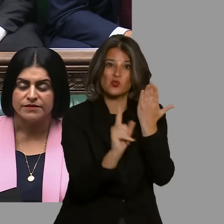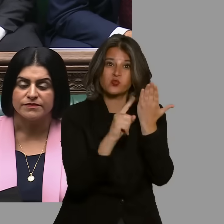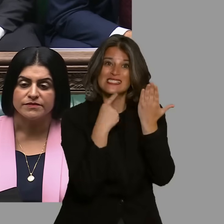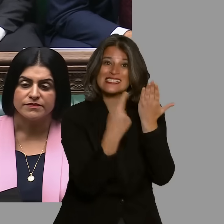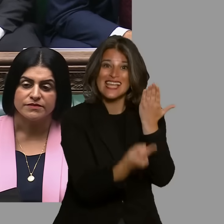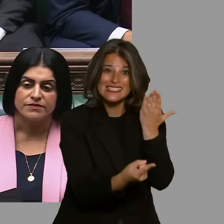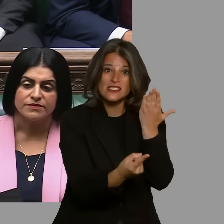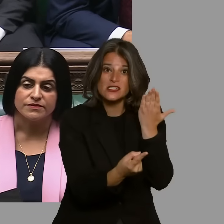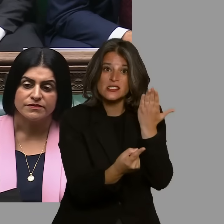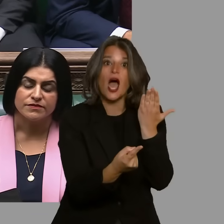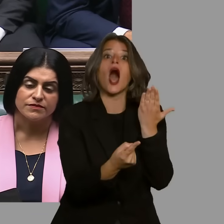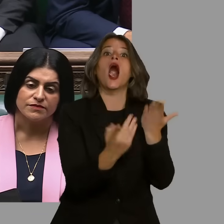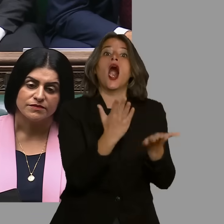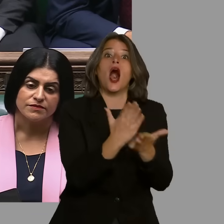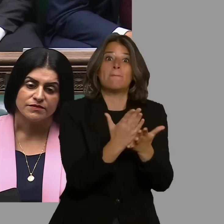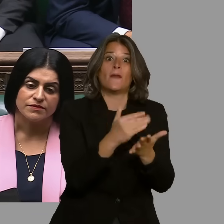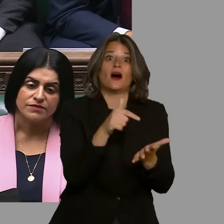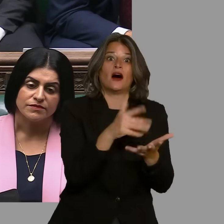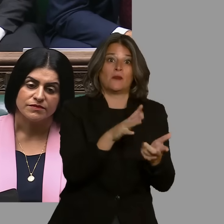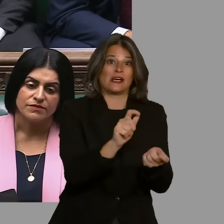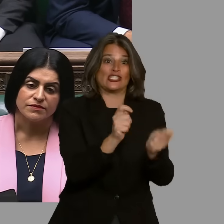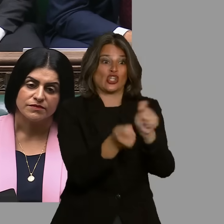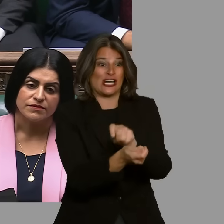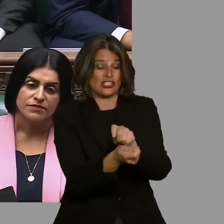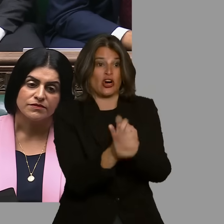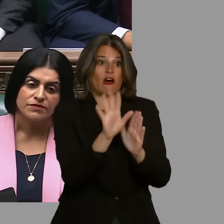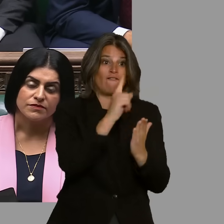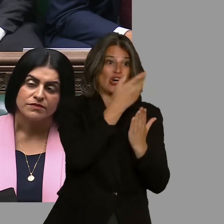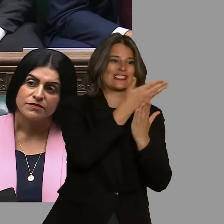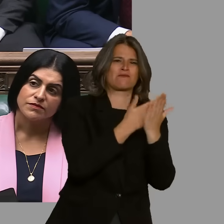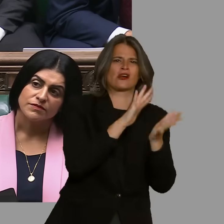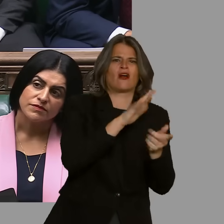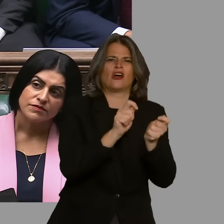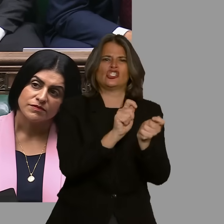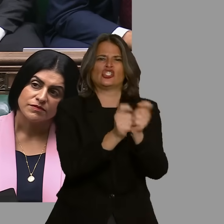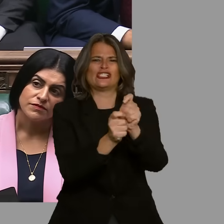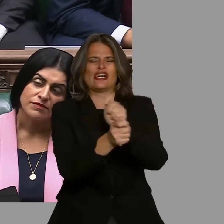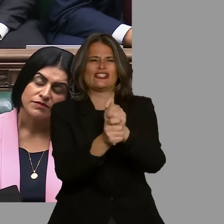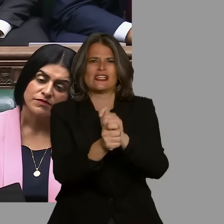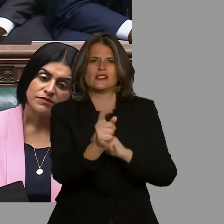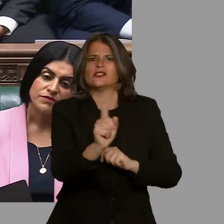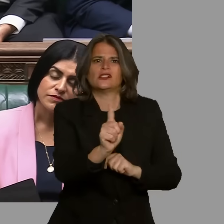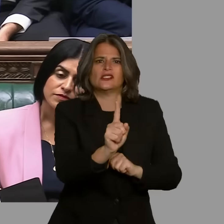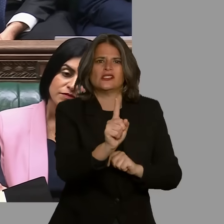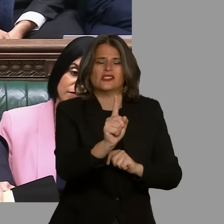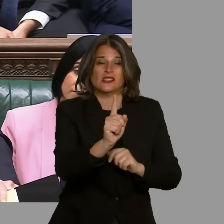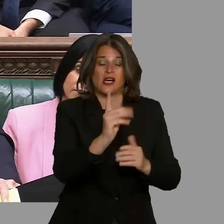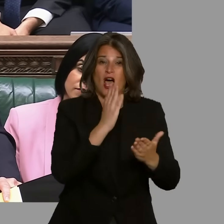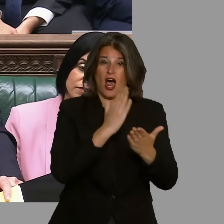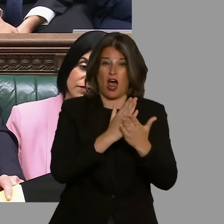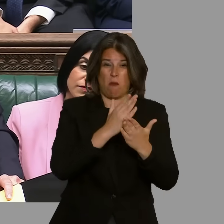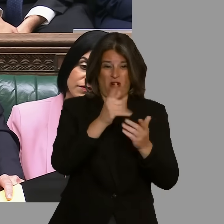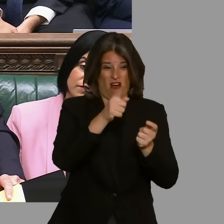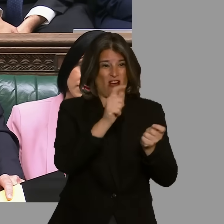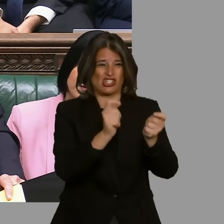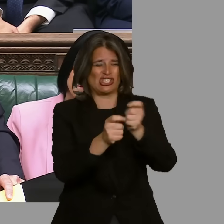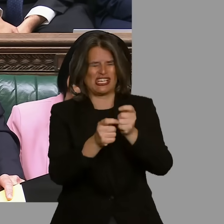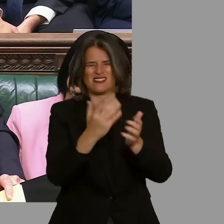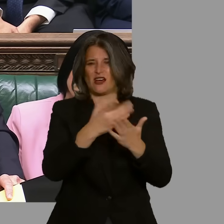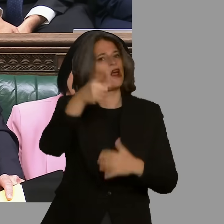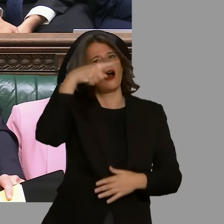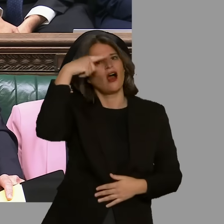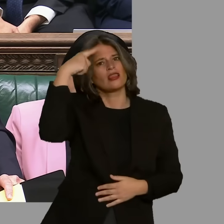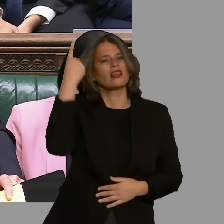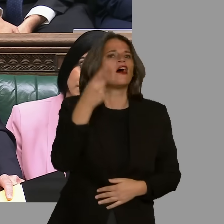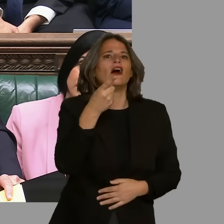Mr. Speaker, it's a pathetic spectacle. Instead of taking responsibility for the fact they failed to update the law so this